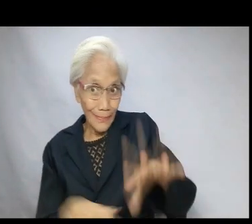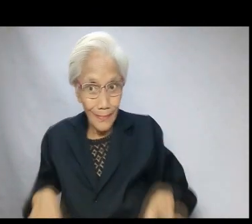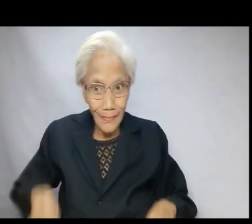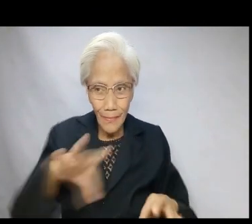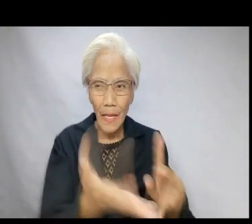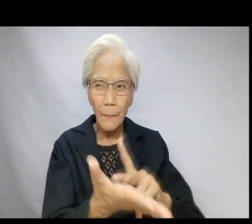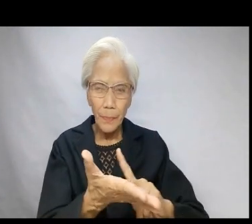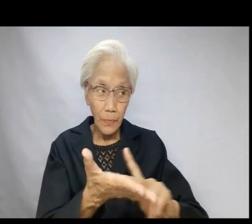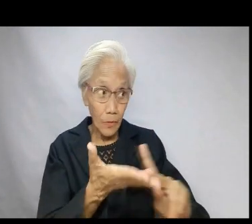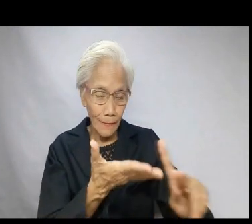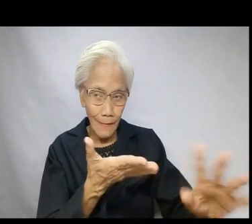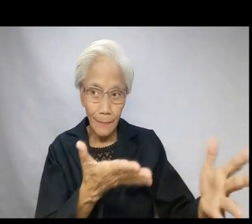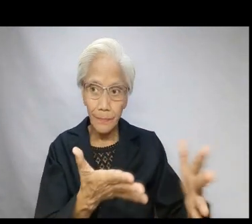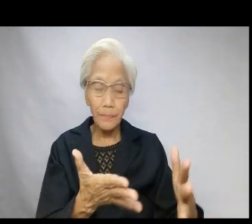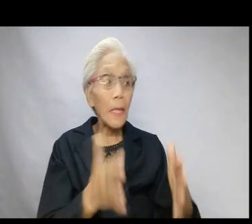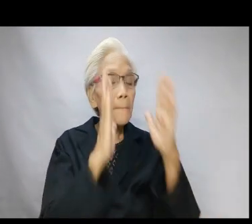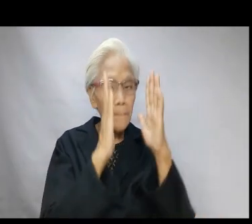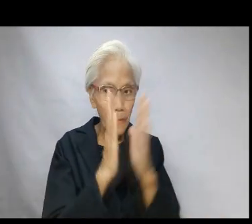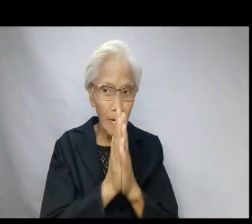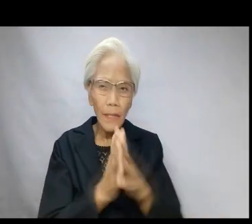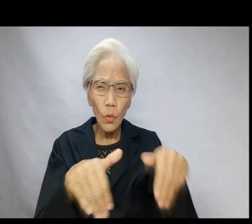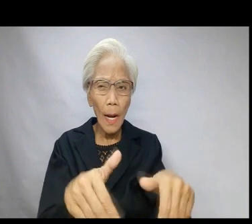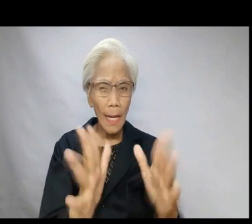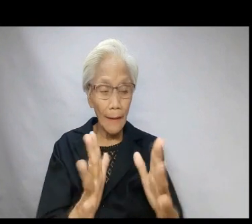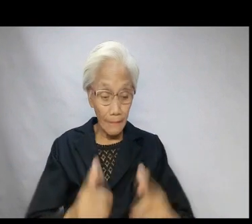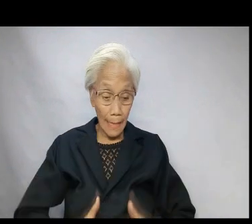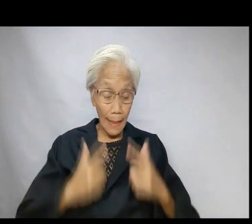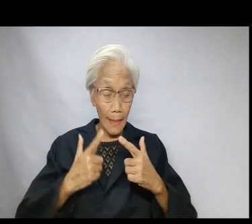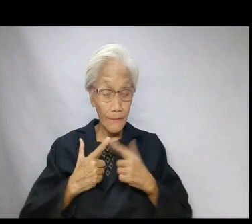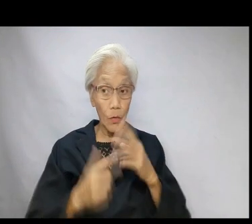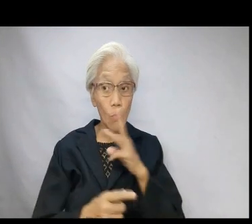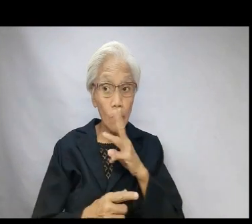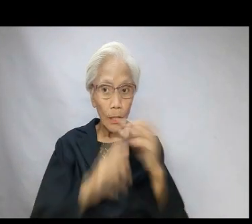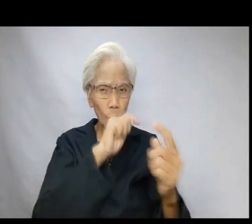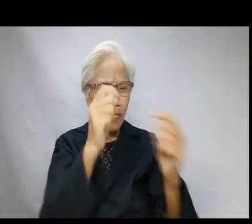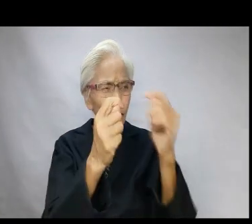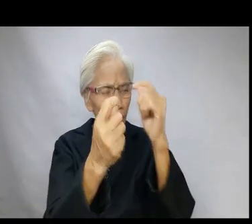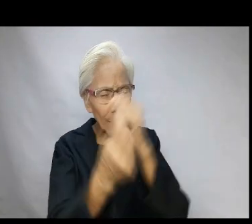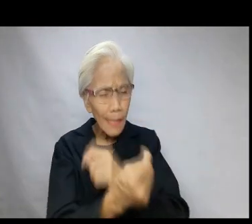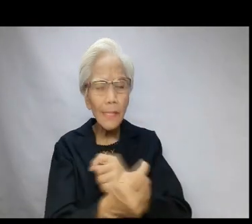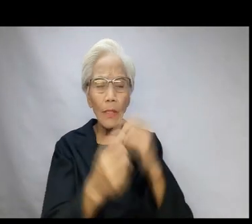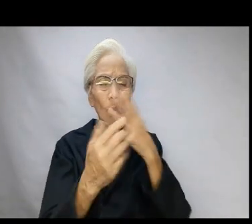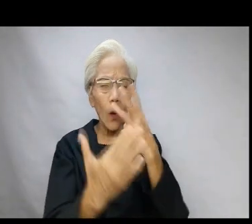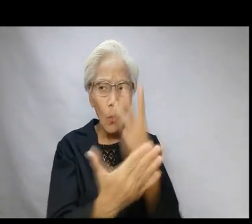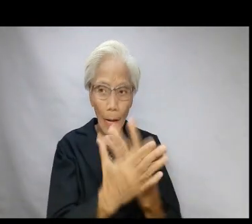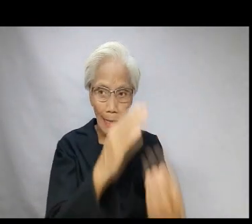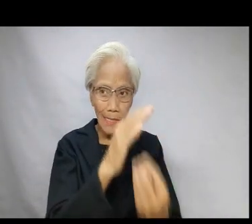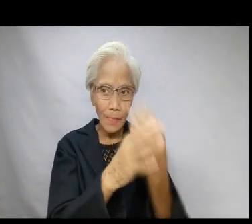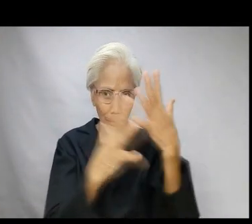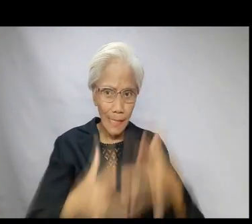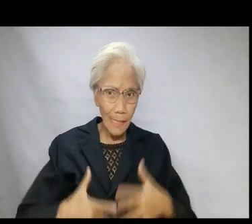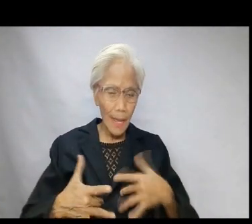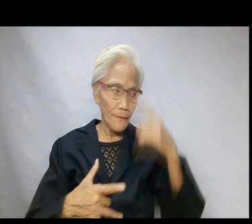cravings. Almsgiving, to purify our interpersonal relations. And prayer, to allow the living waters of